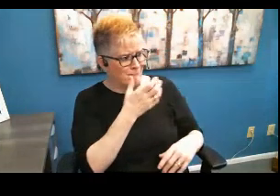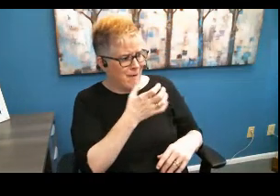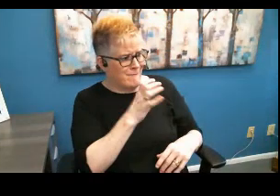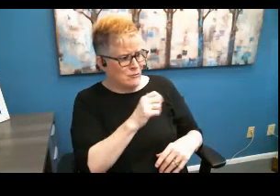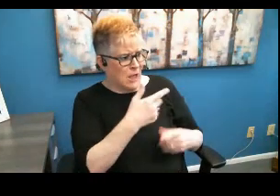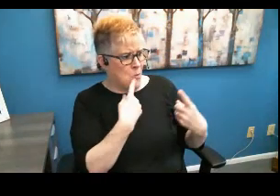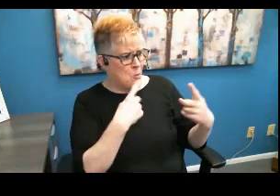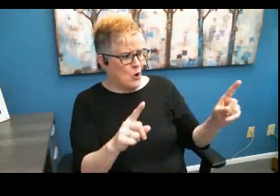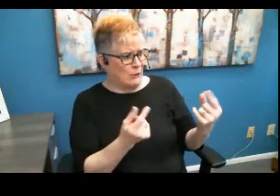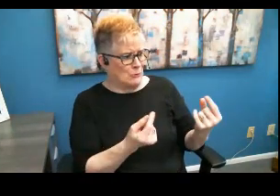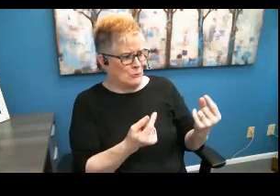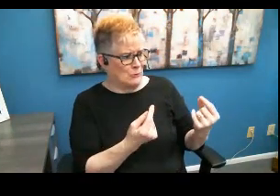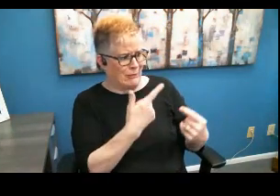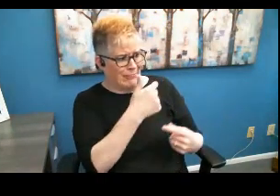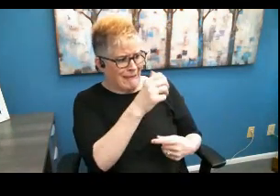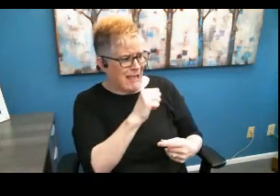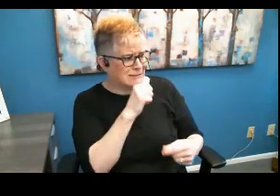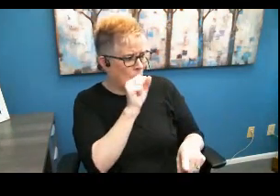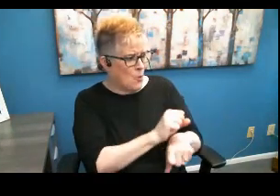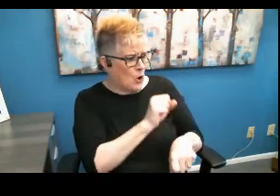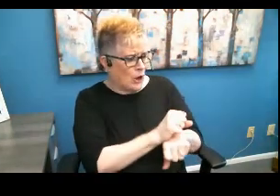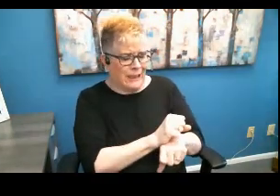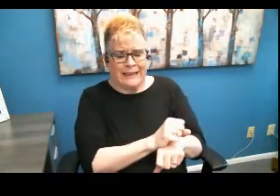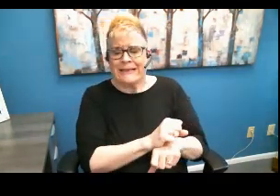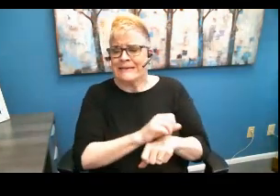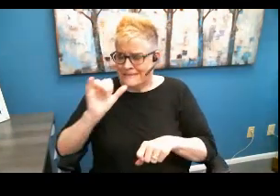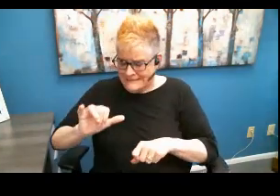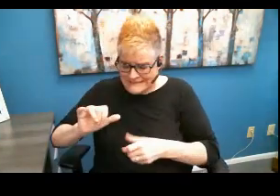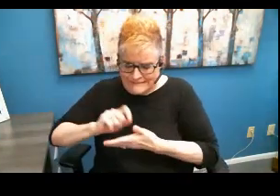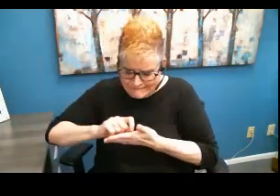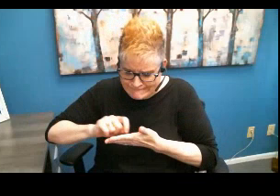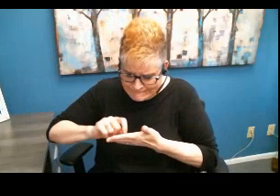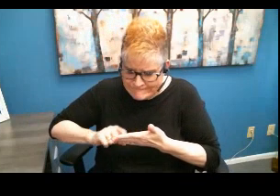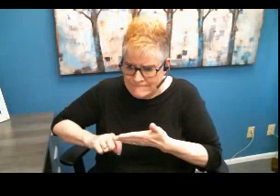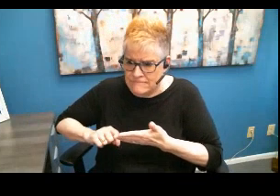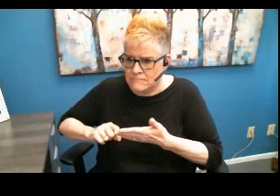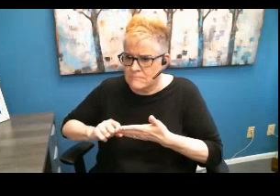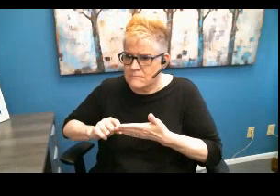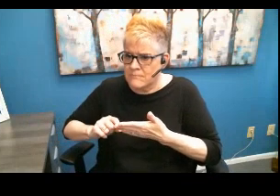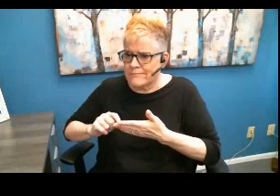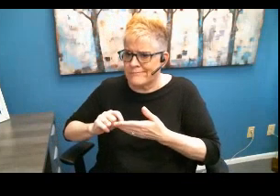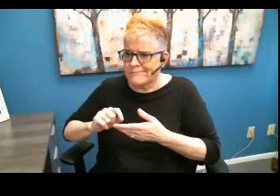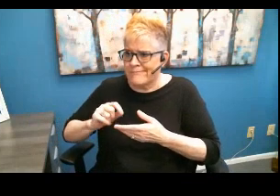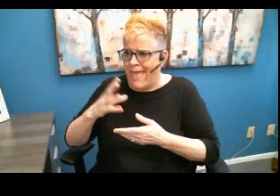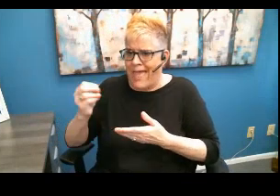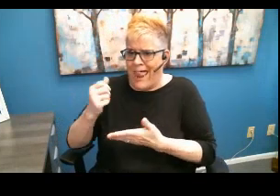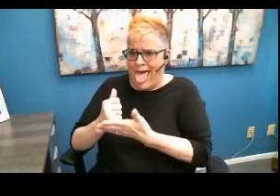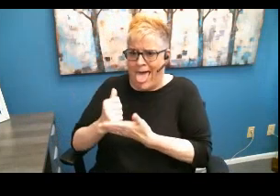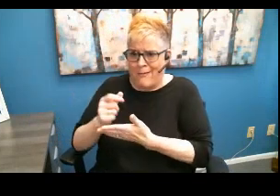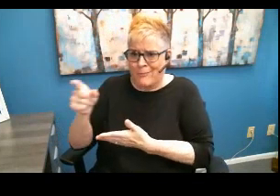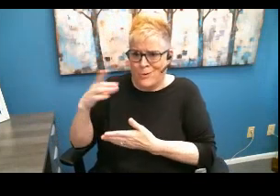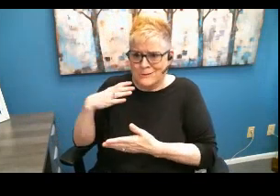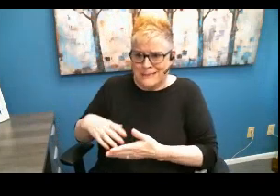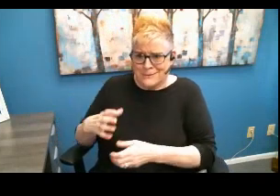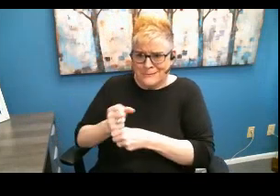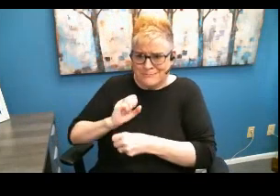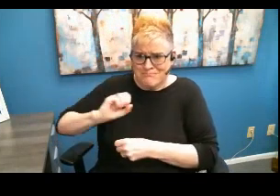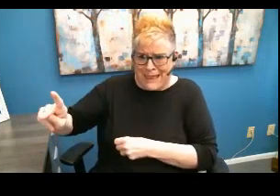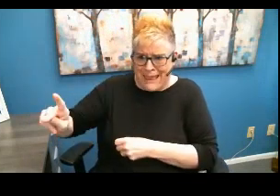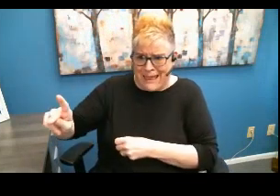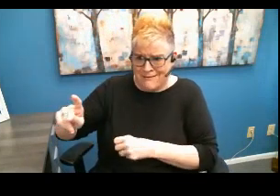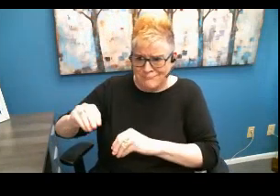anymore, or the gas doesn't seem to be on. And we try to target those as well and communicate back to our customer